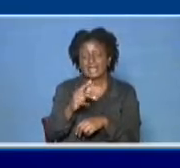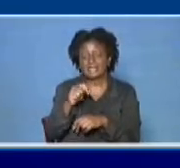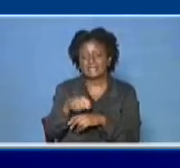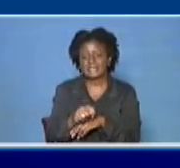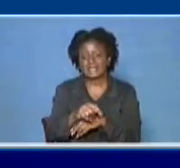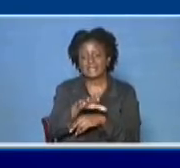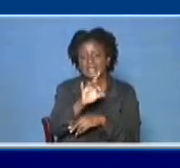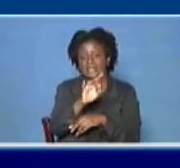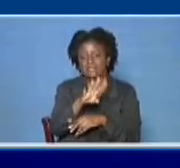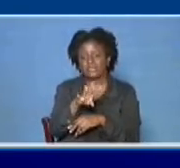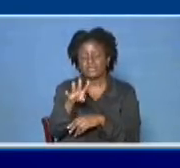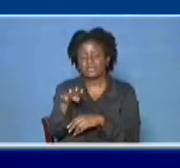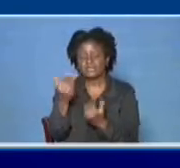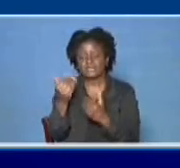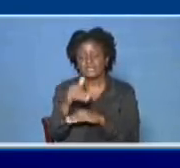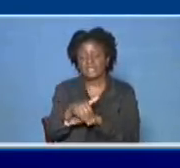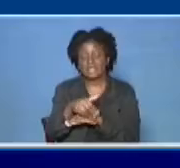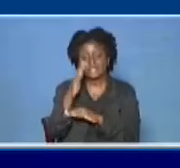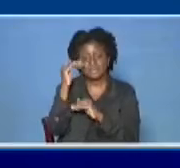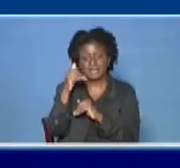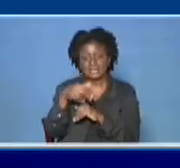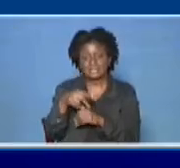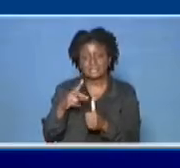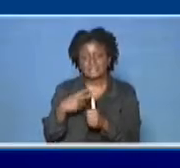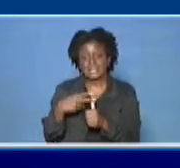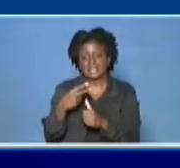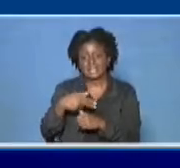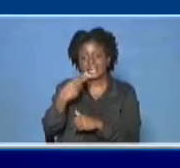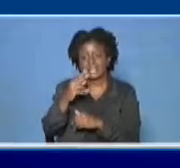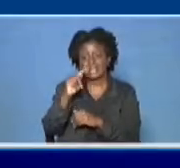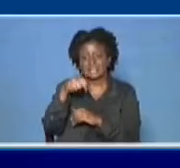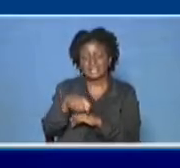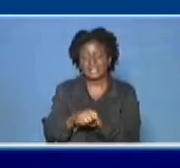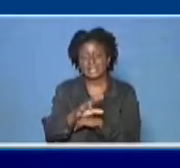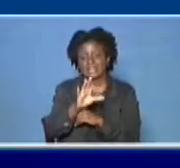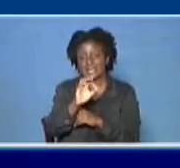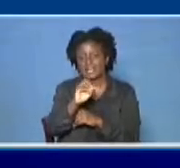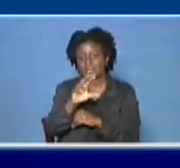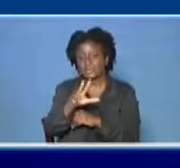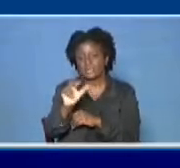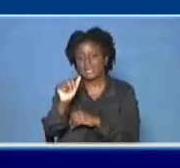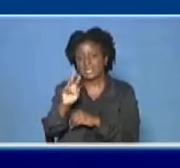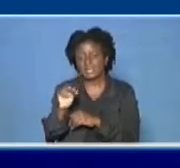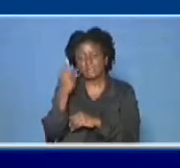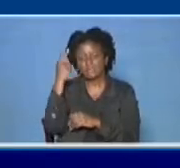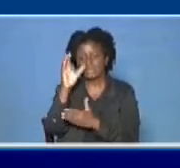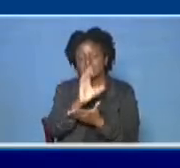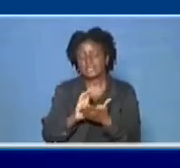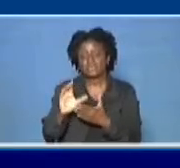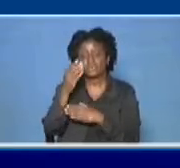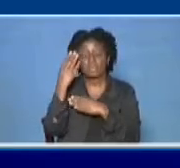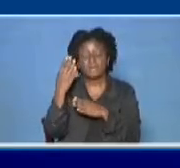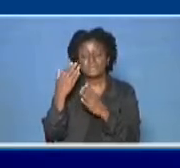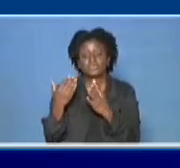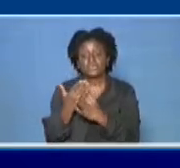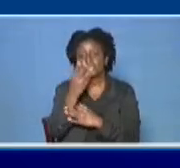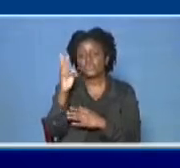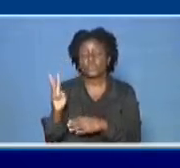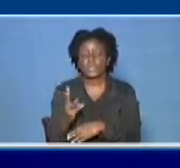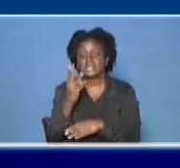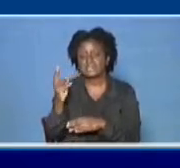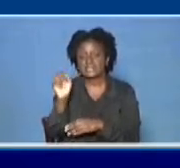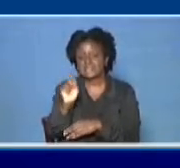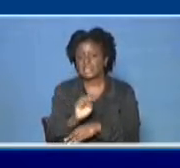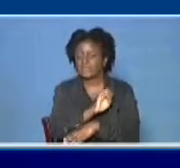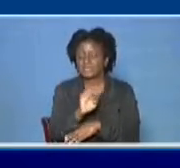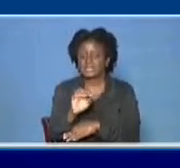tonight. You can expect that second high tide at 9:03 tomorrow morning. Now for the central Bahamas, also through Wednesday, southeasterly